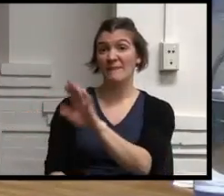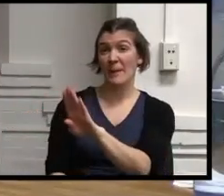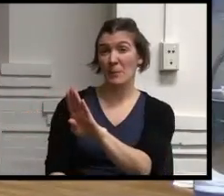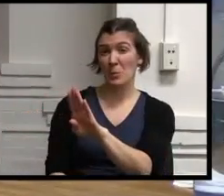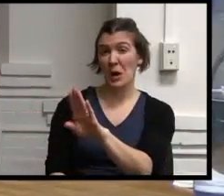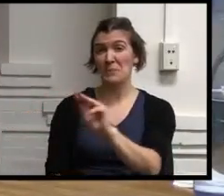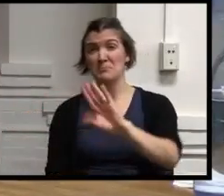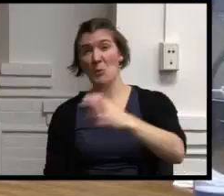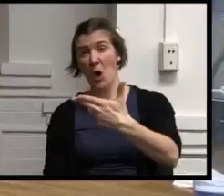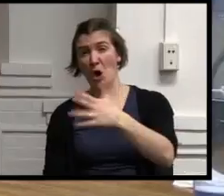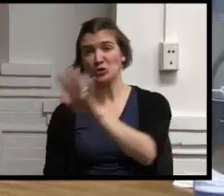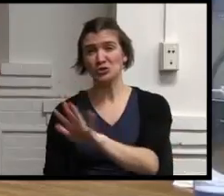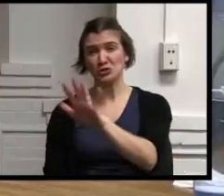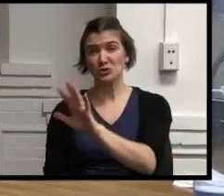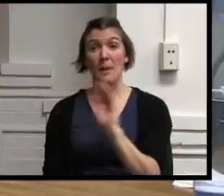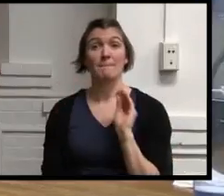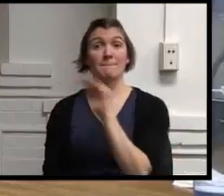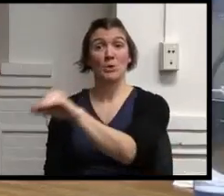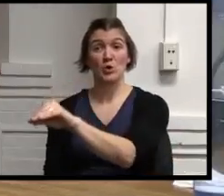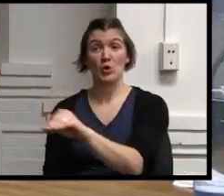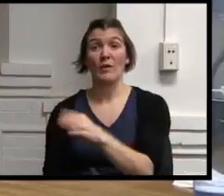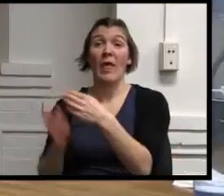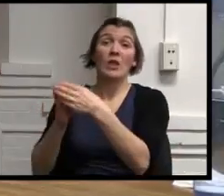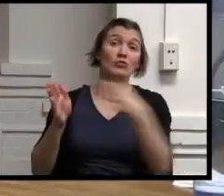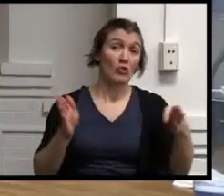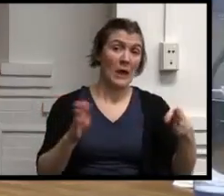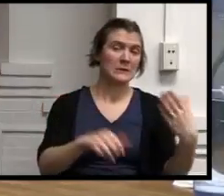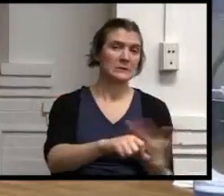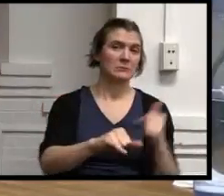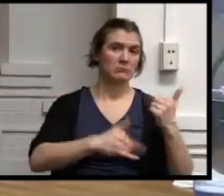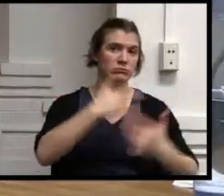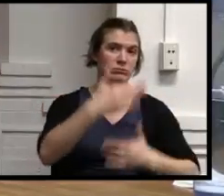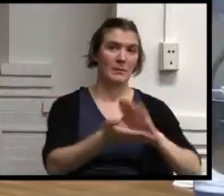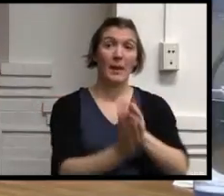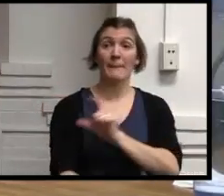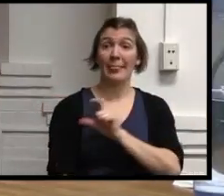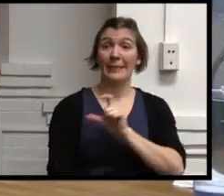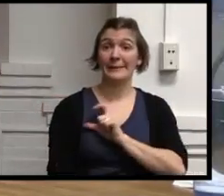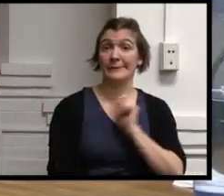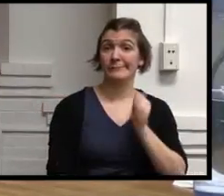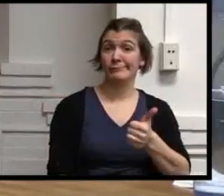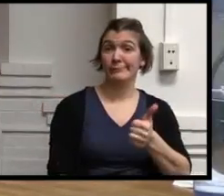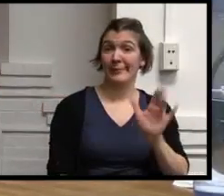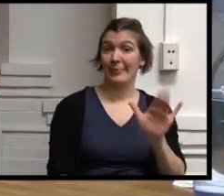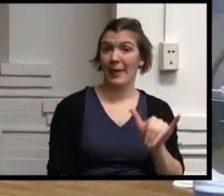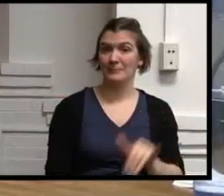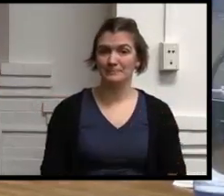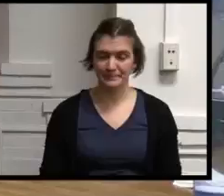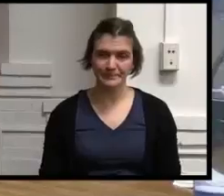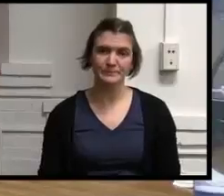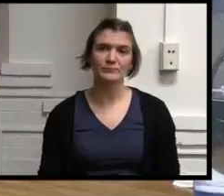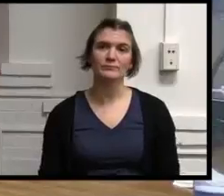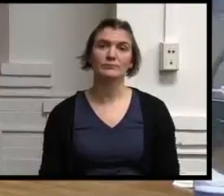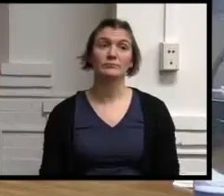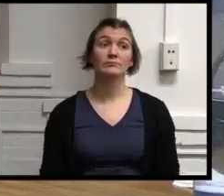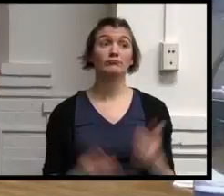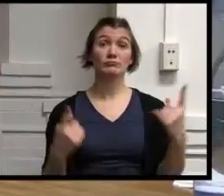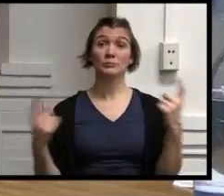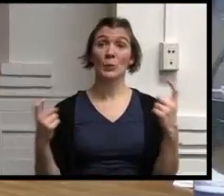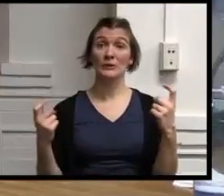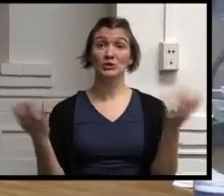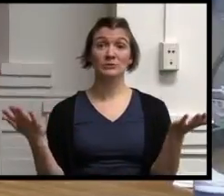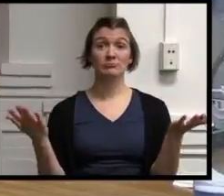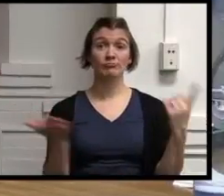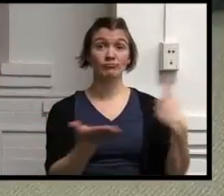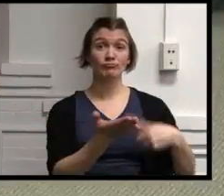or the beginning of March, and then the rest of the project will proceed to create the police station. Anybody have any